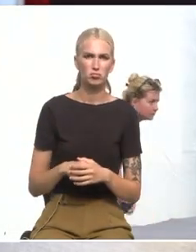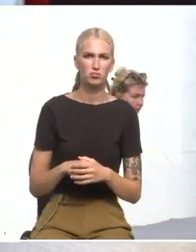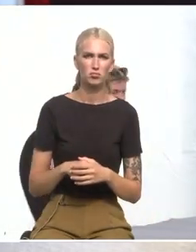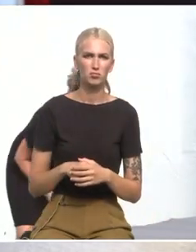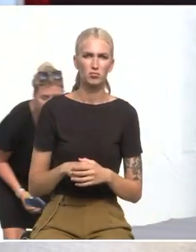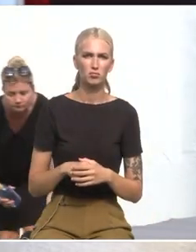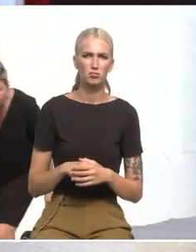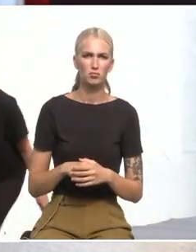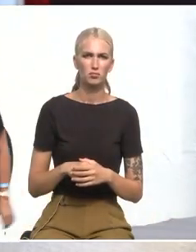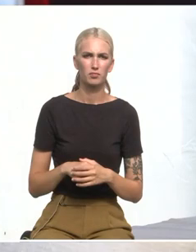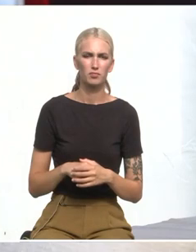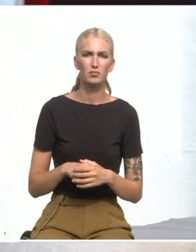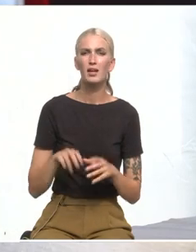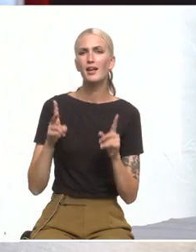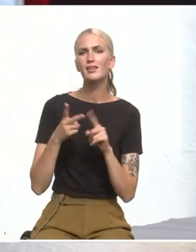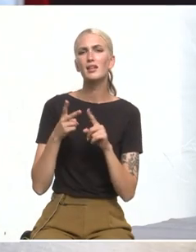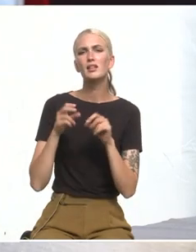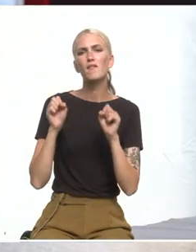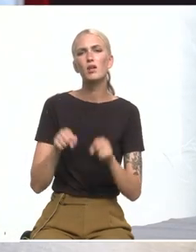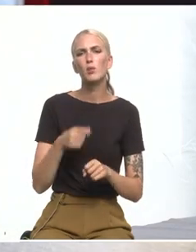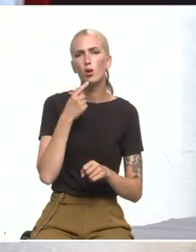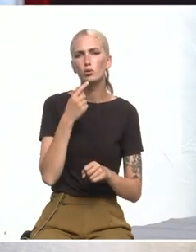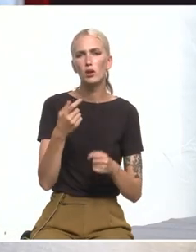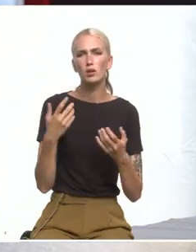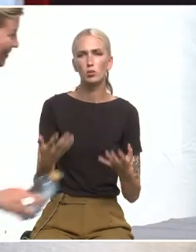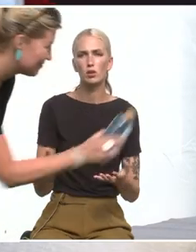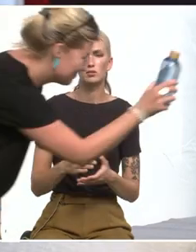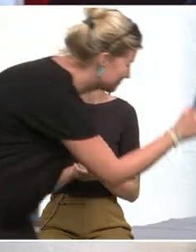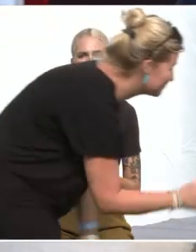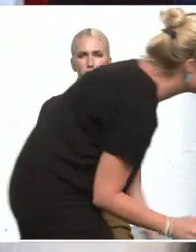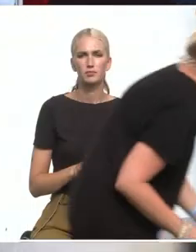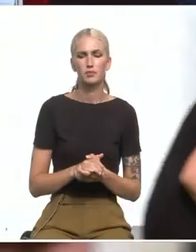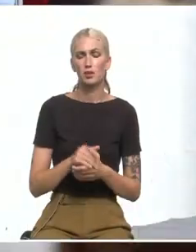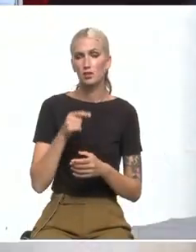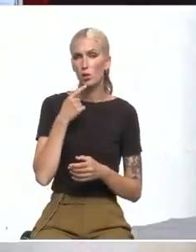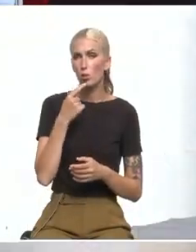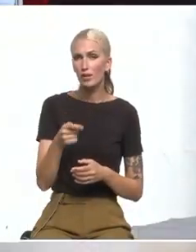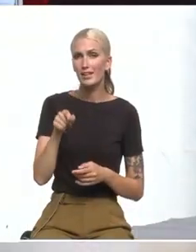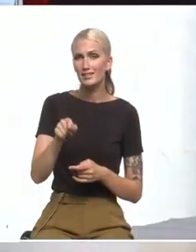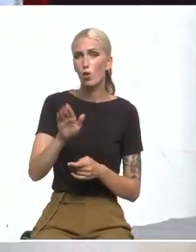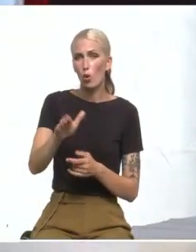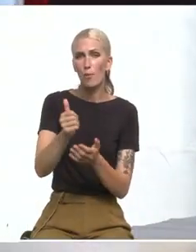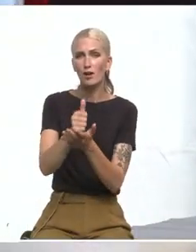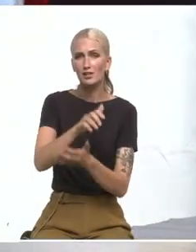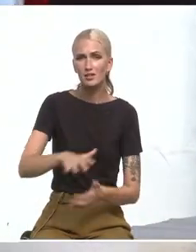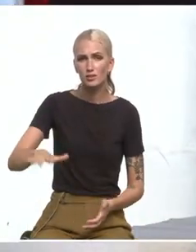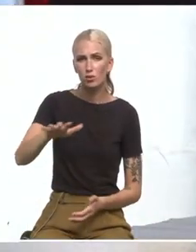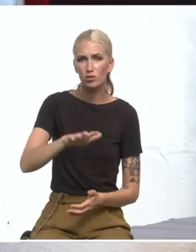Another way of saying that is if you show them that this is a space for you, they will come.